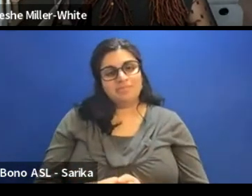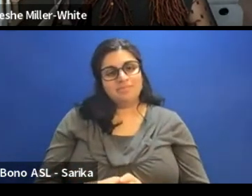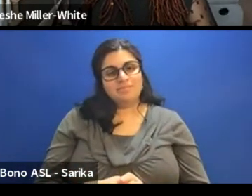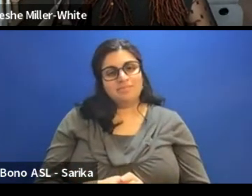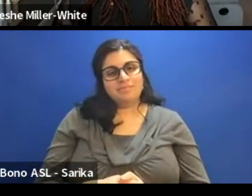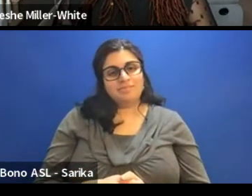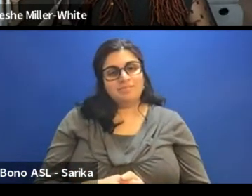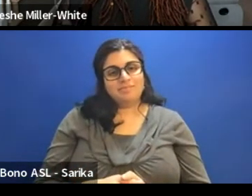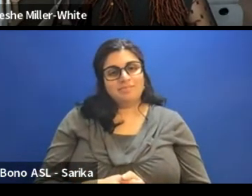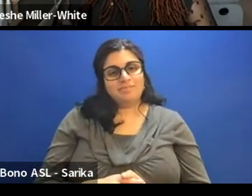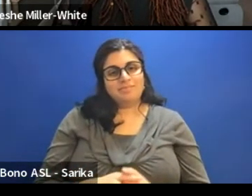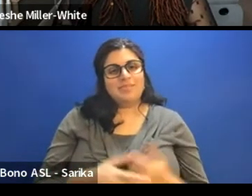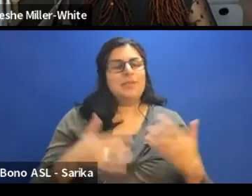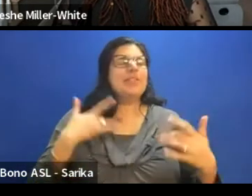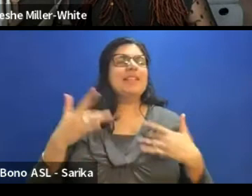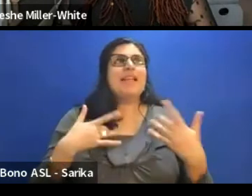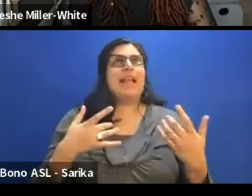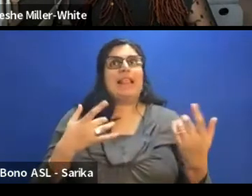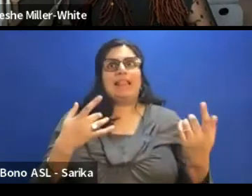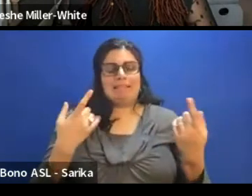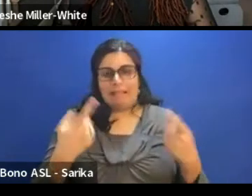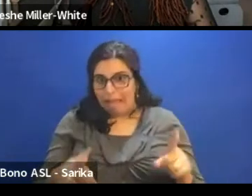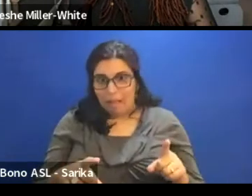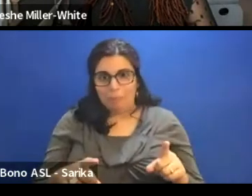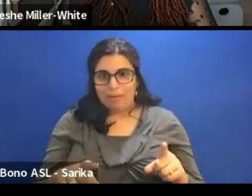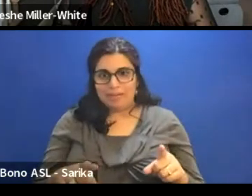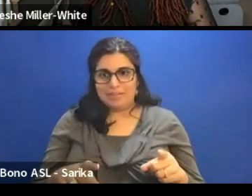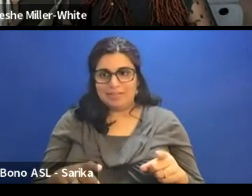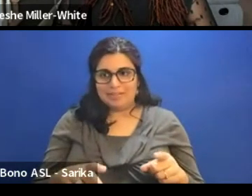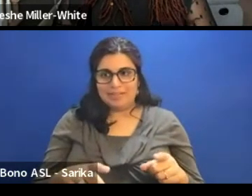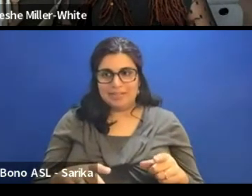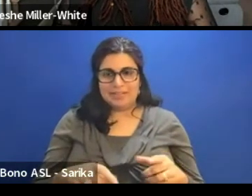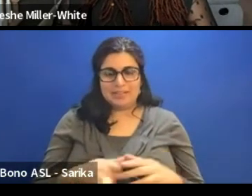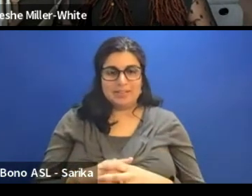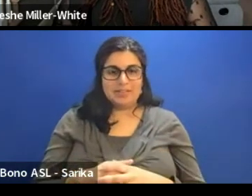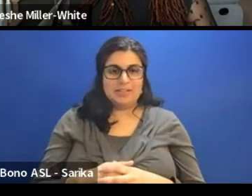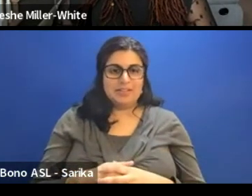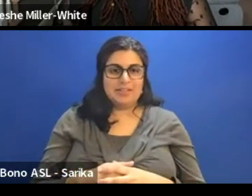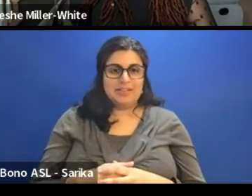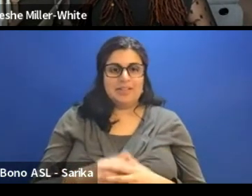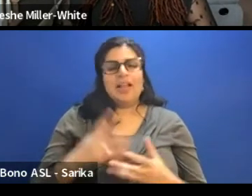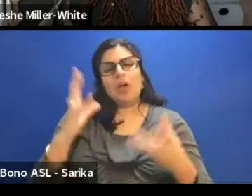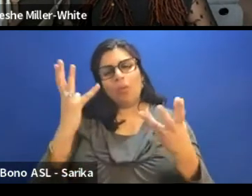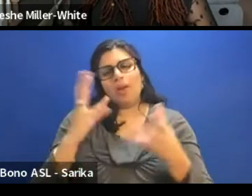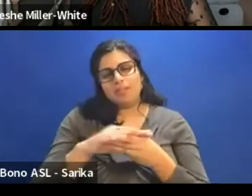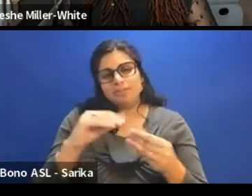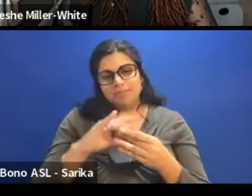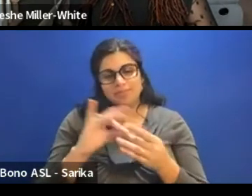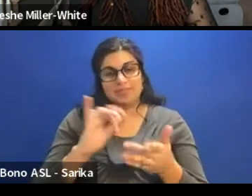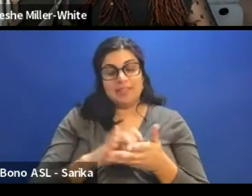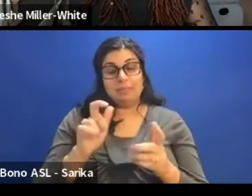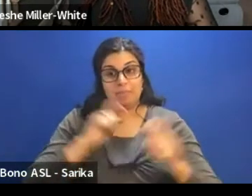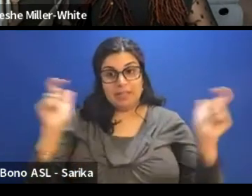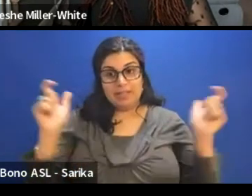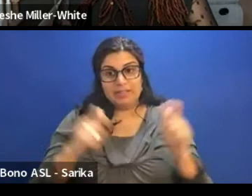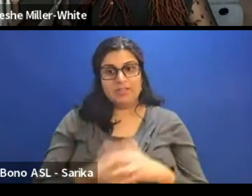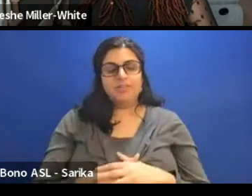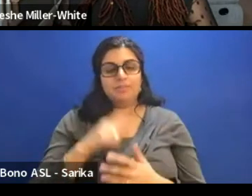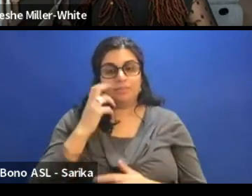that this happened. So I wanted to just say that is huge.